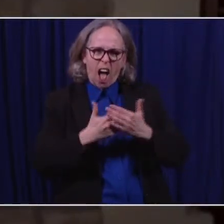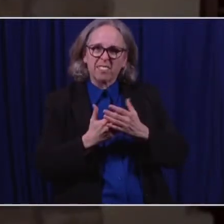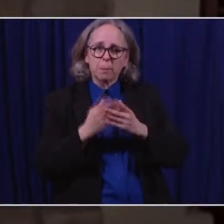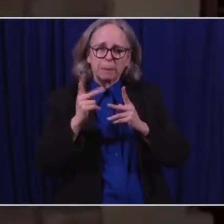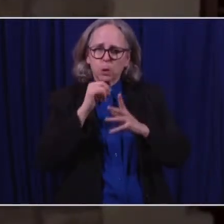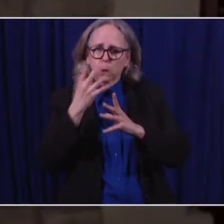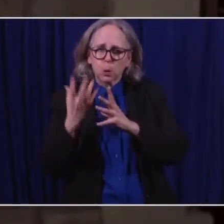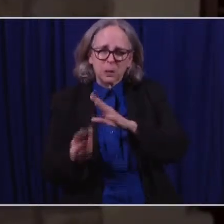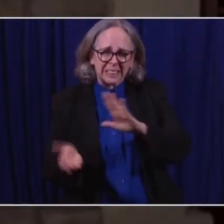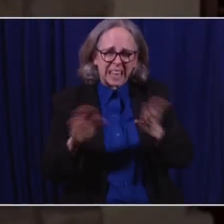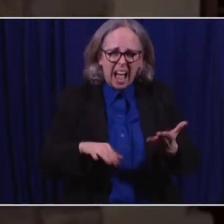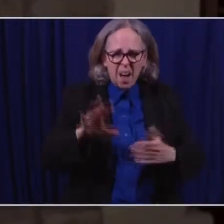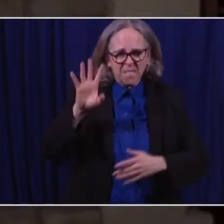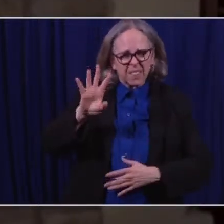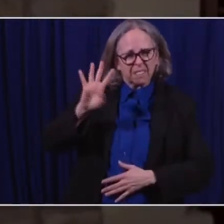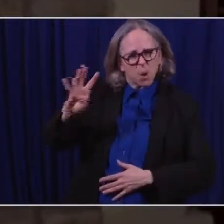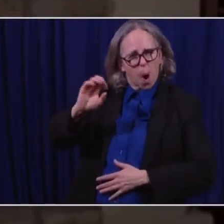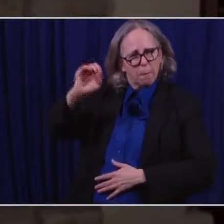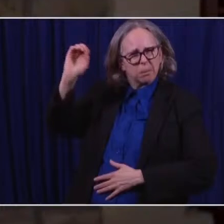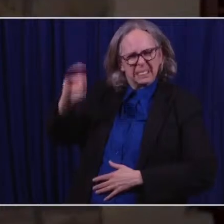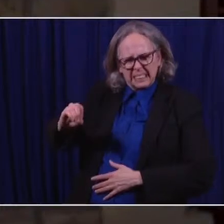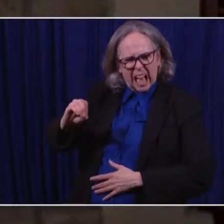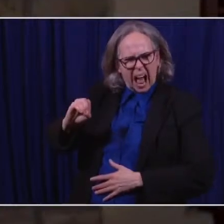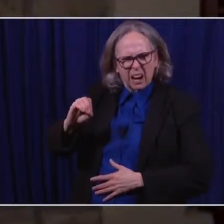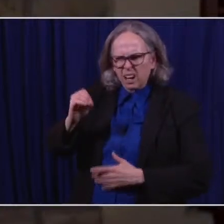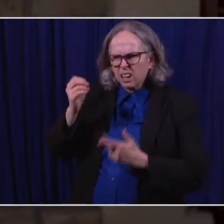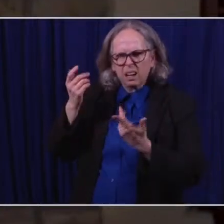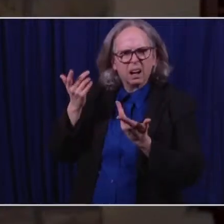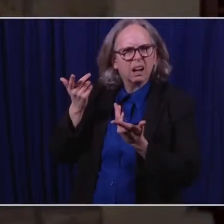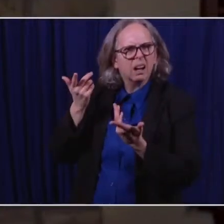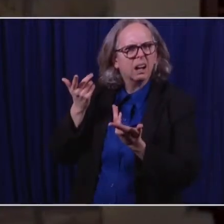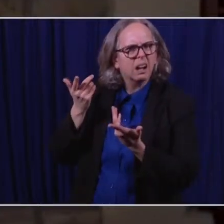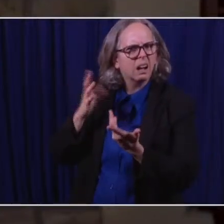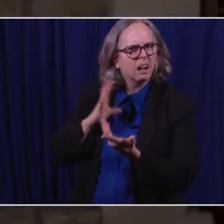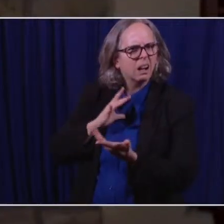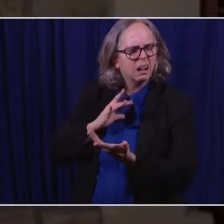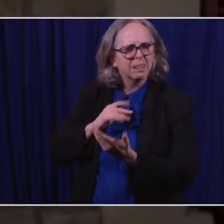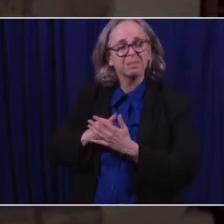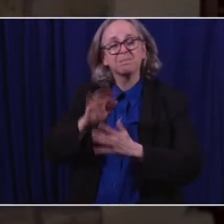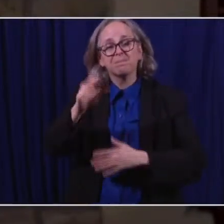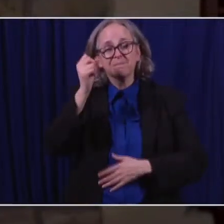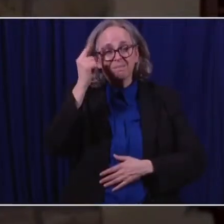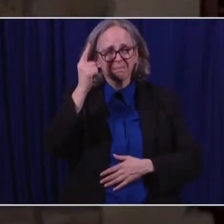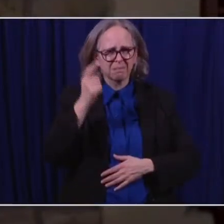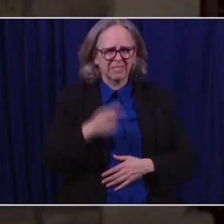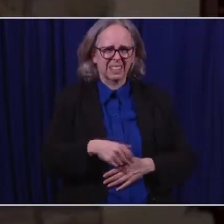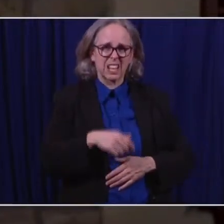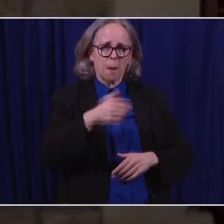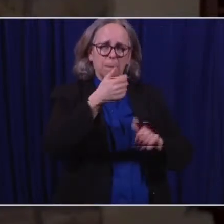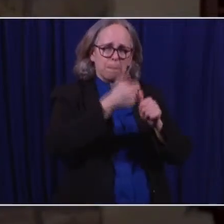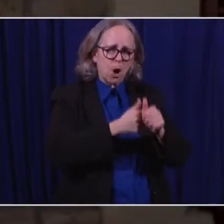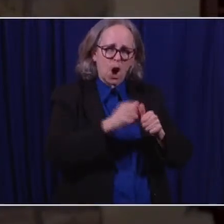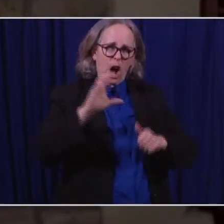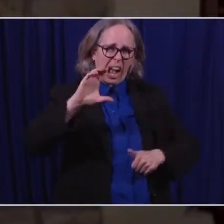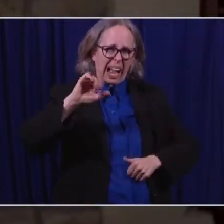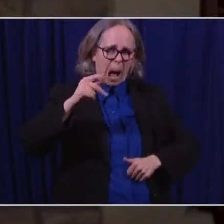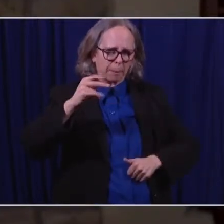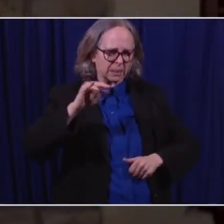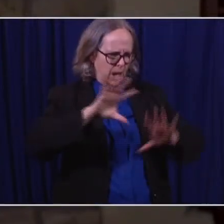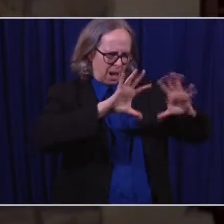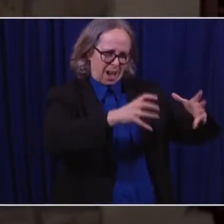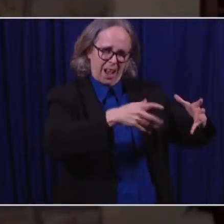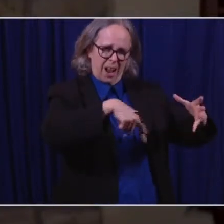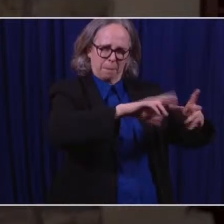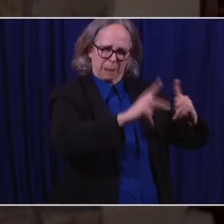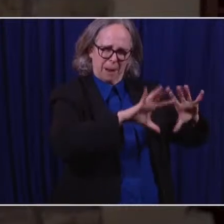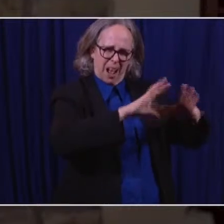We are a state that has per capita, I think, the 3rd highest nursing home number